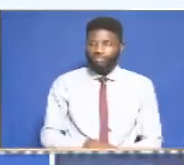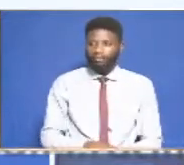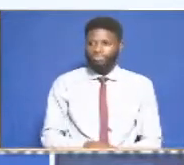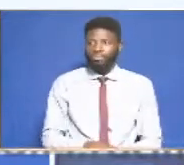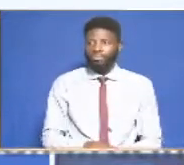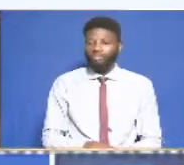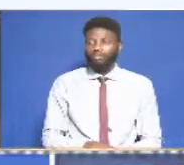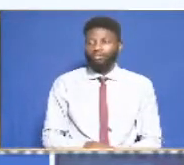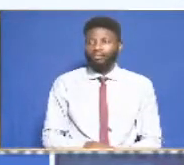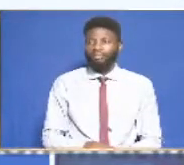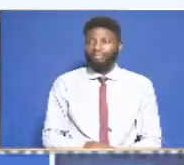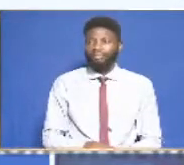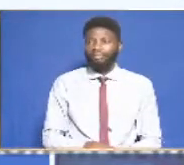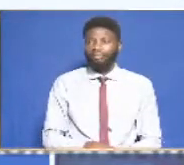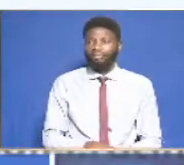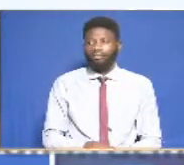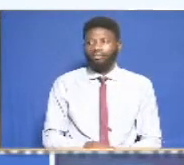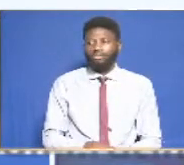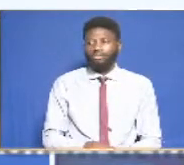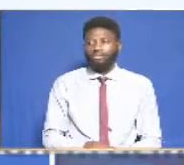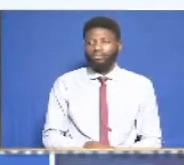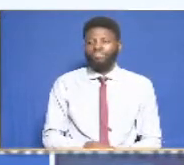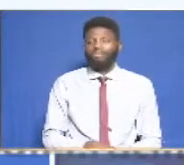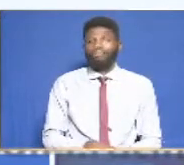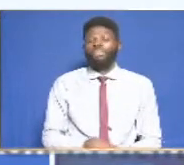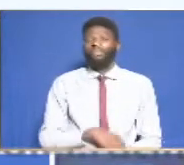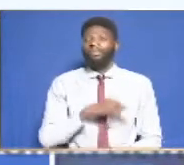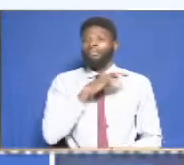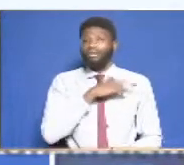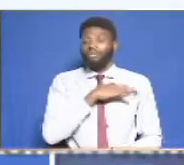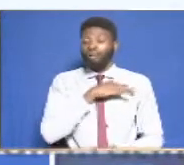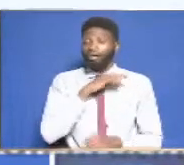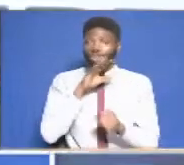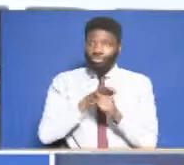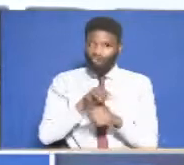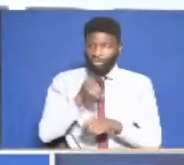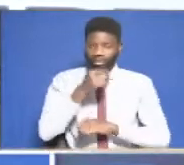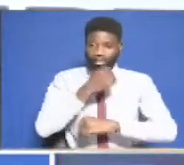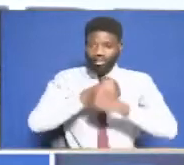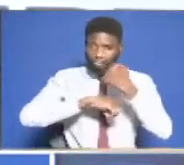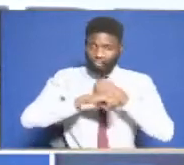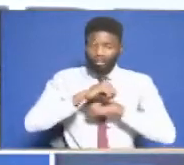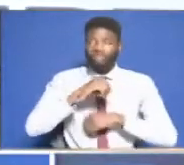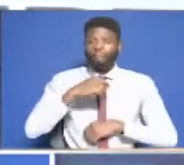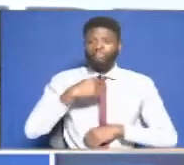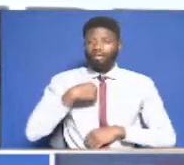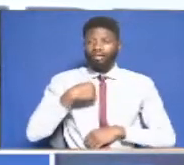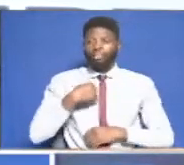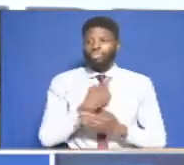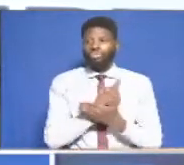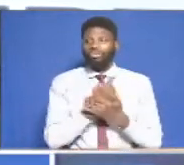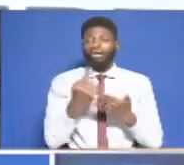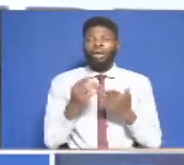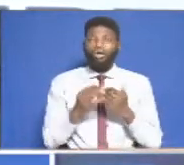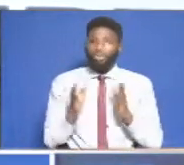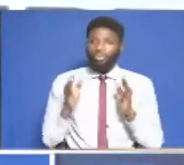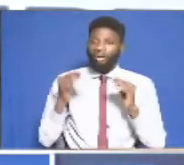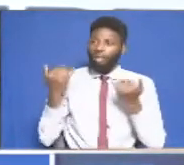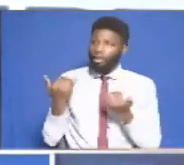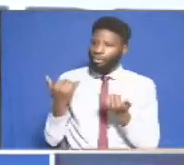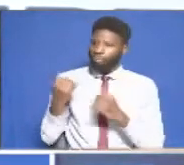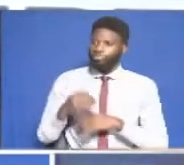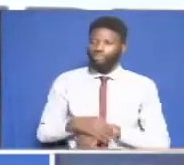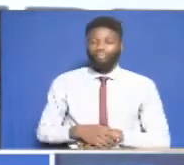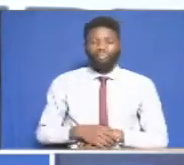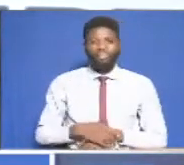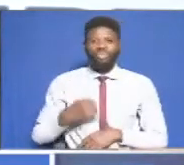And benefit greatly from this one event. And it's my hope and wish. We sought to work with them because